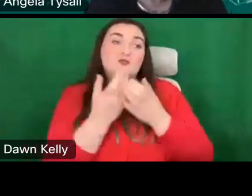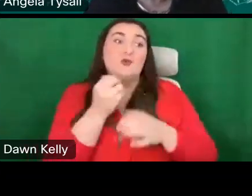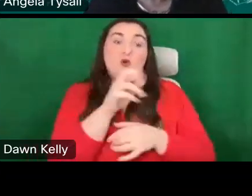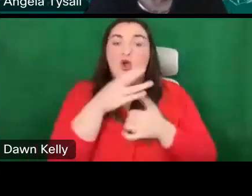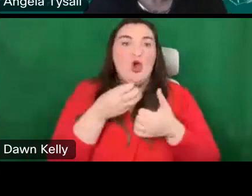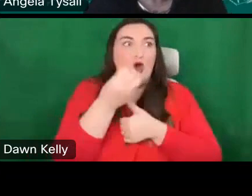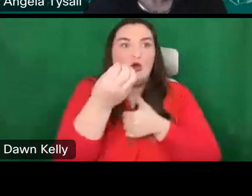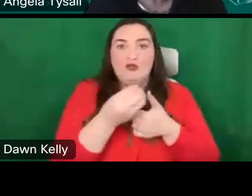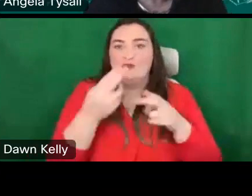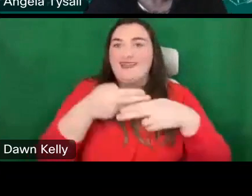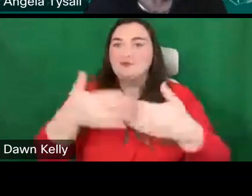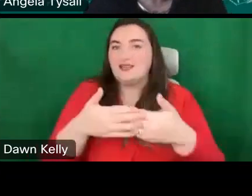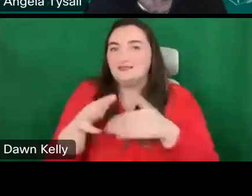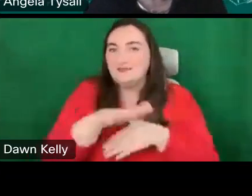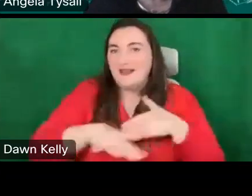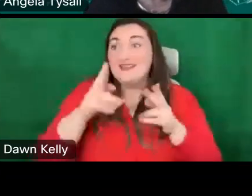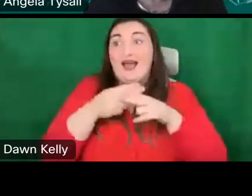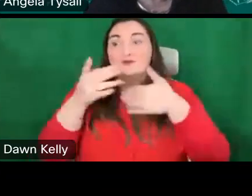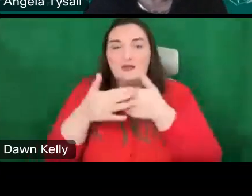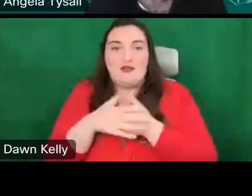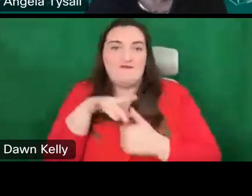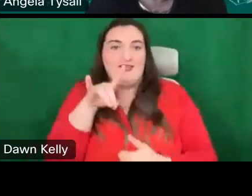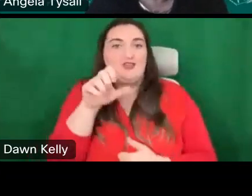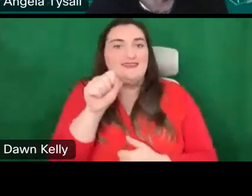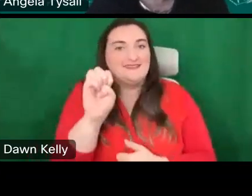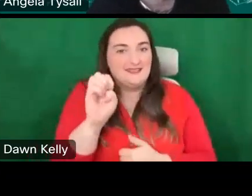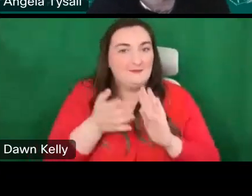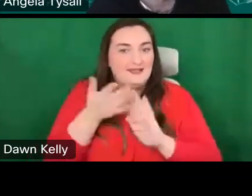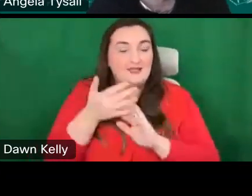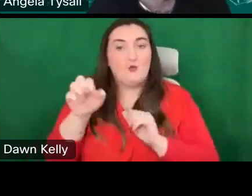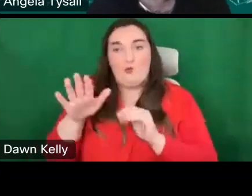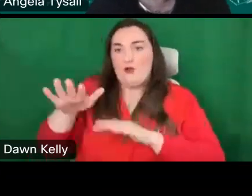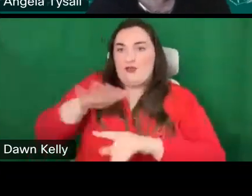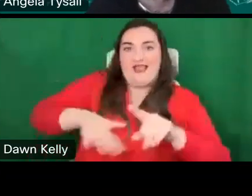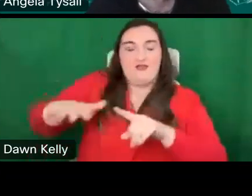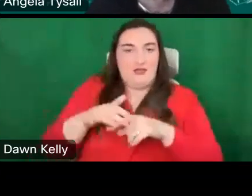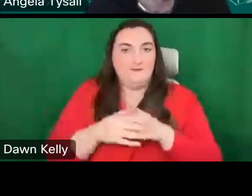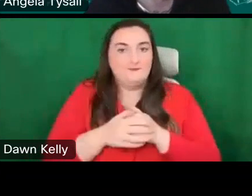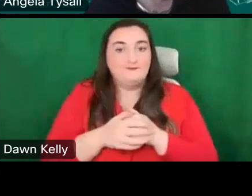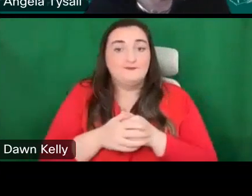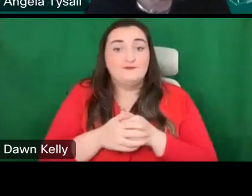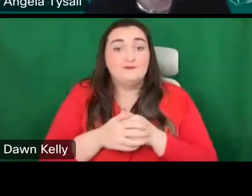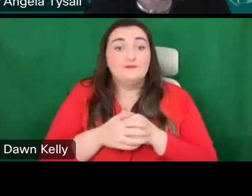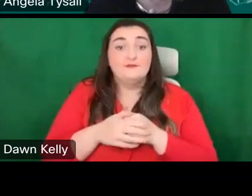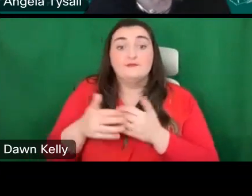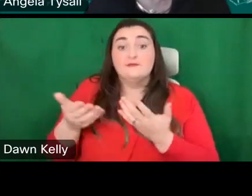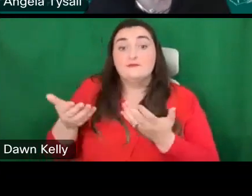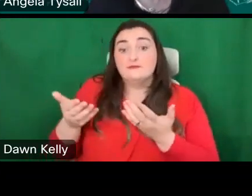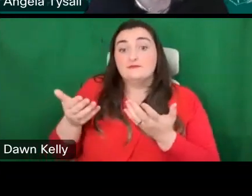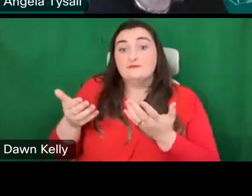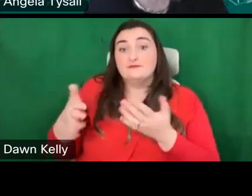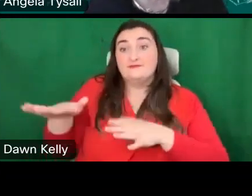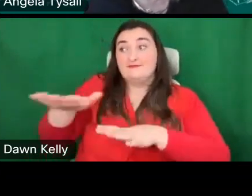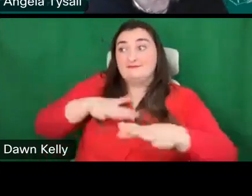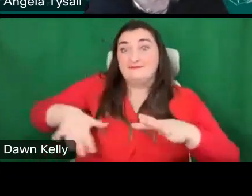external place outside of HSE building or premises. Now, premises could actually indicate the